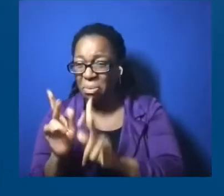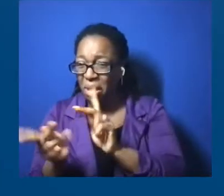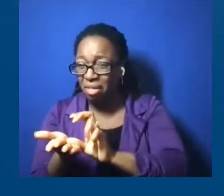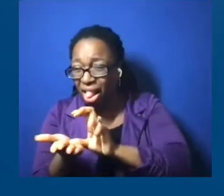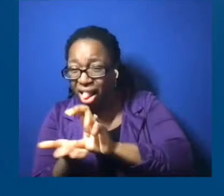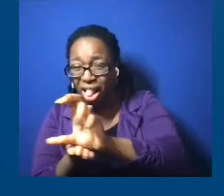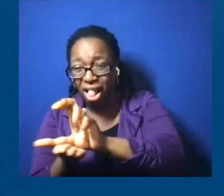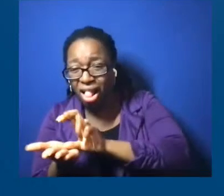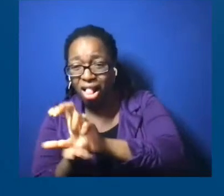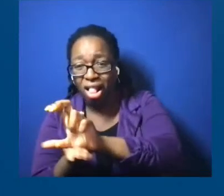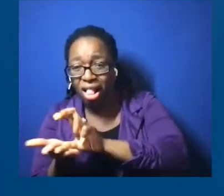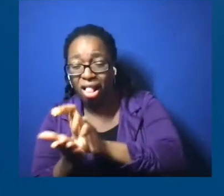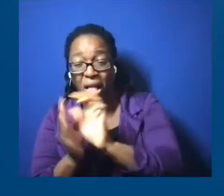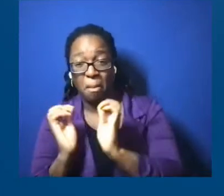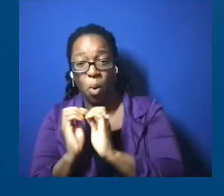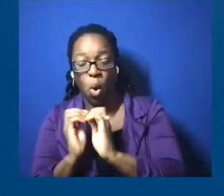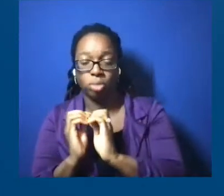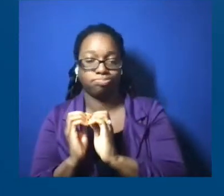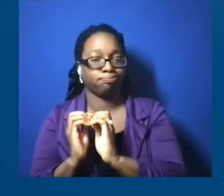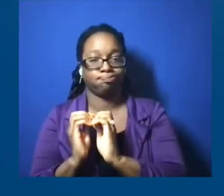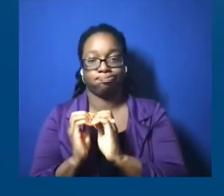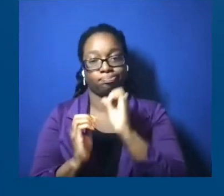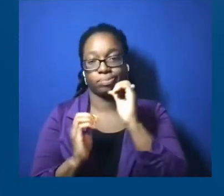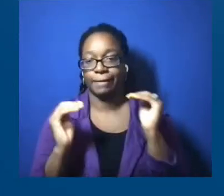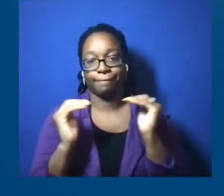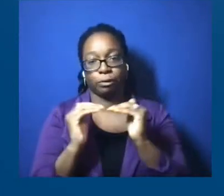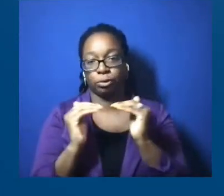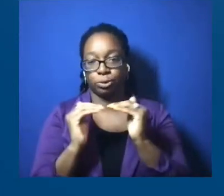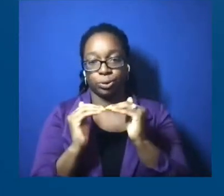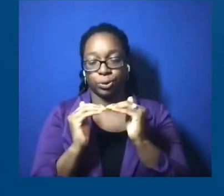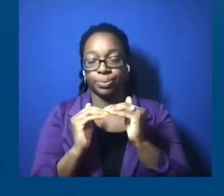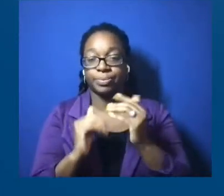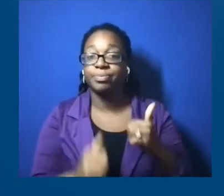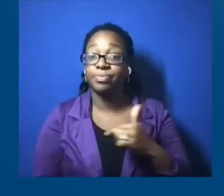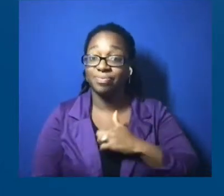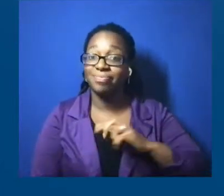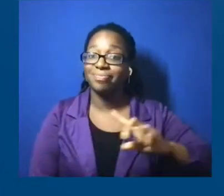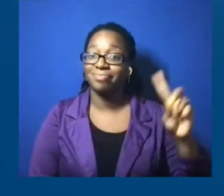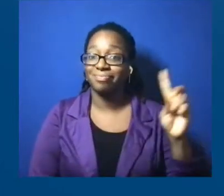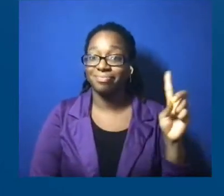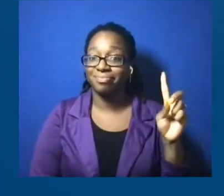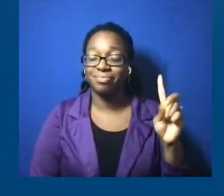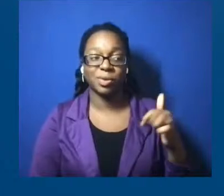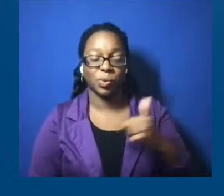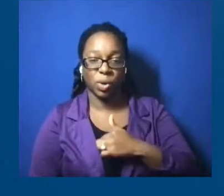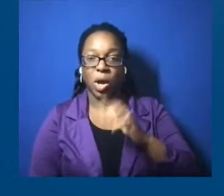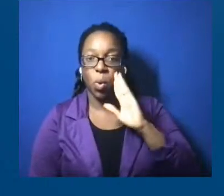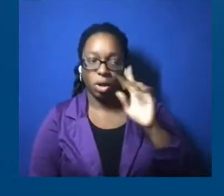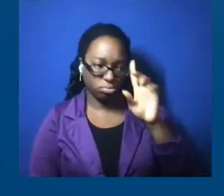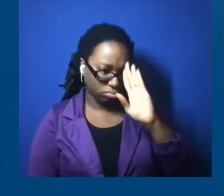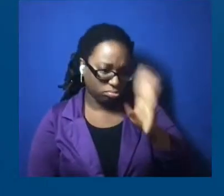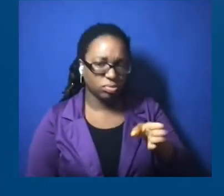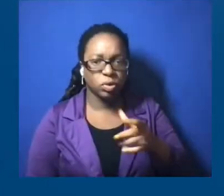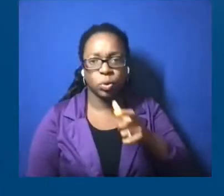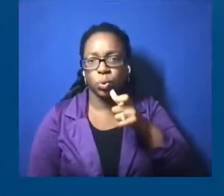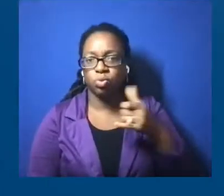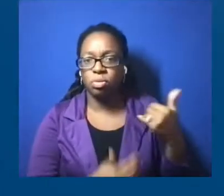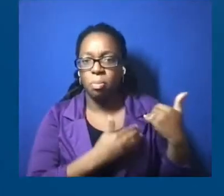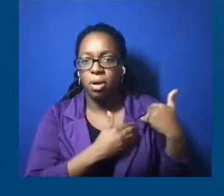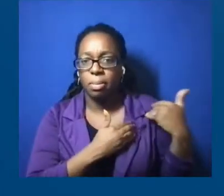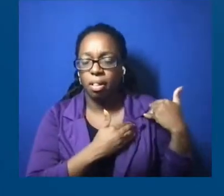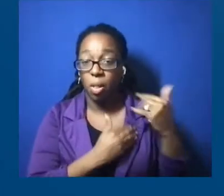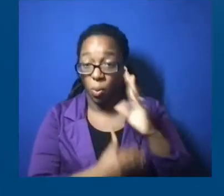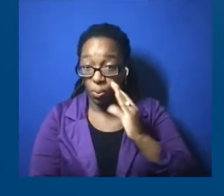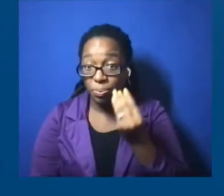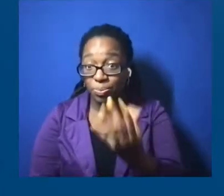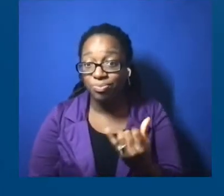keep things going. We, the Democrats, are the ones that are fiscally responsible. Let's get that straight now, okay? And we're